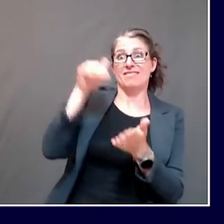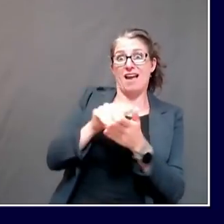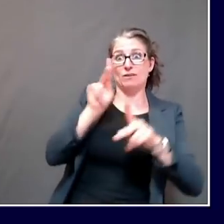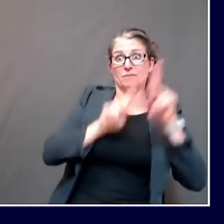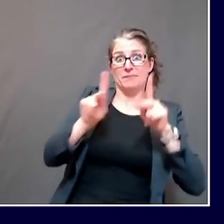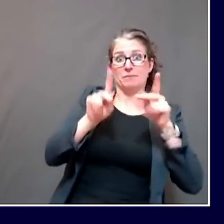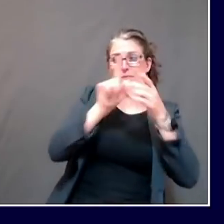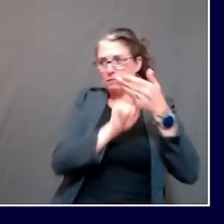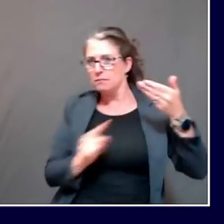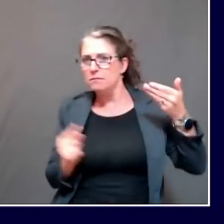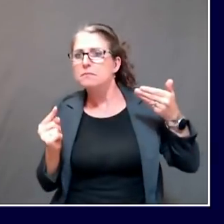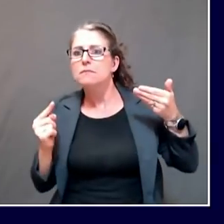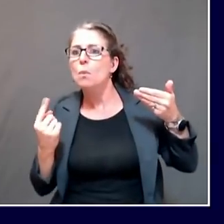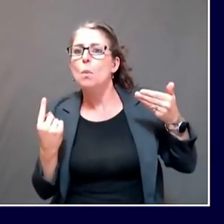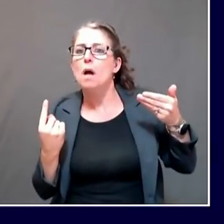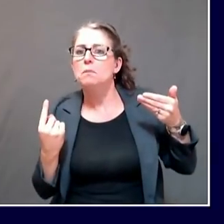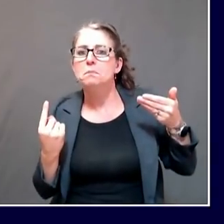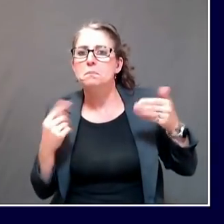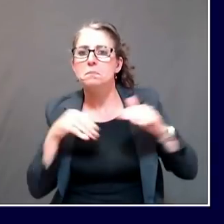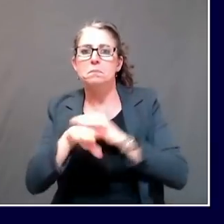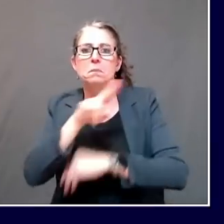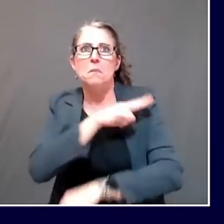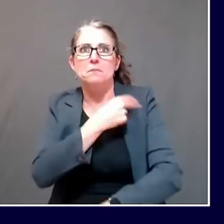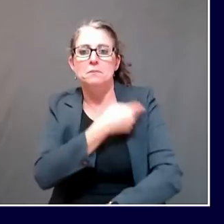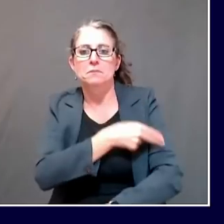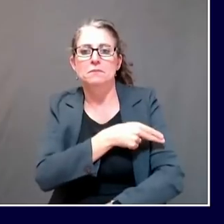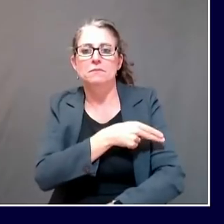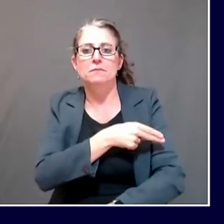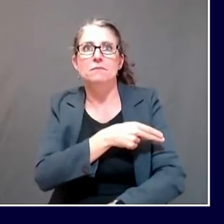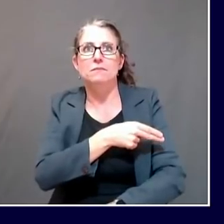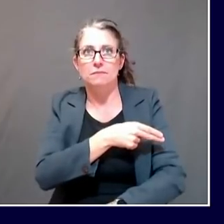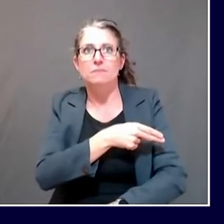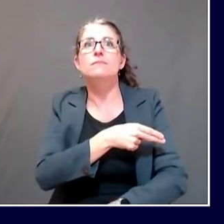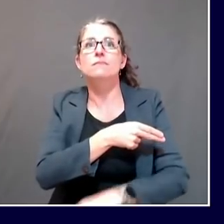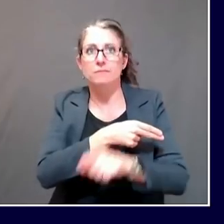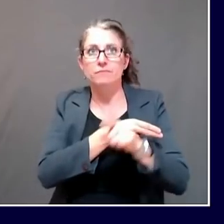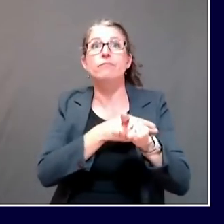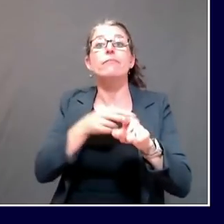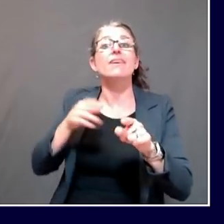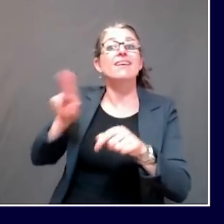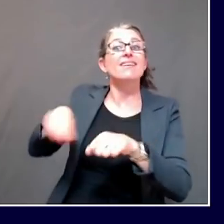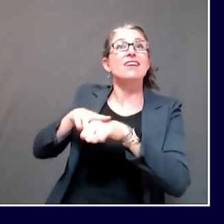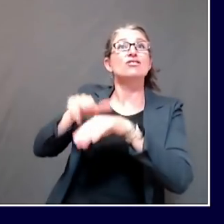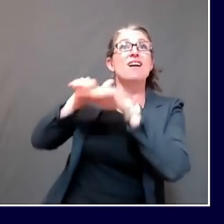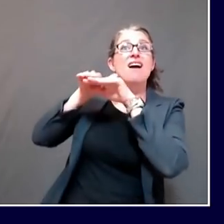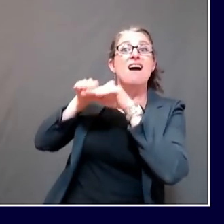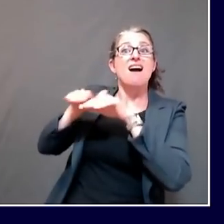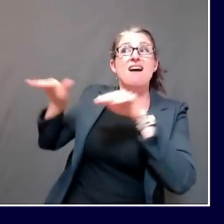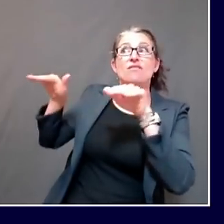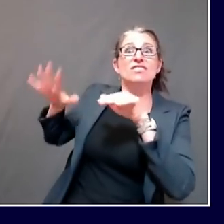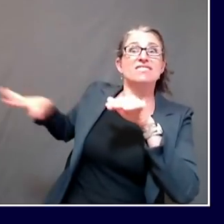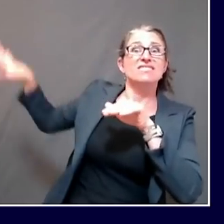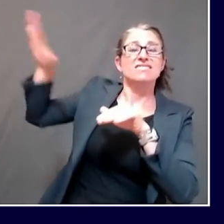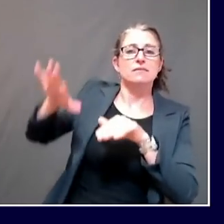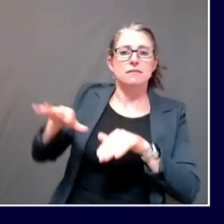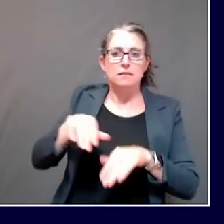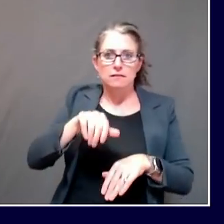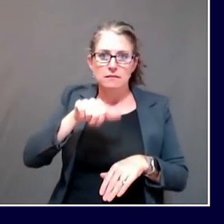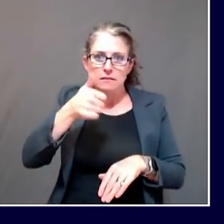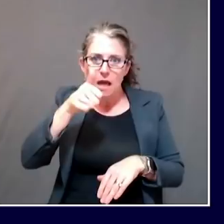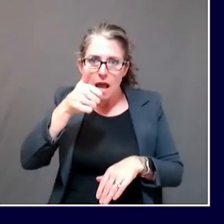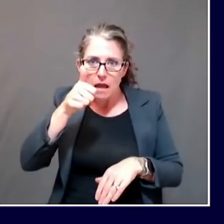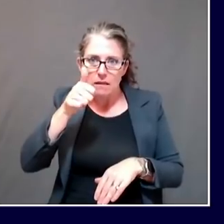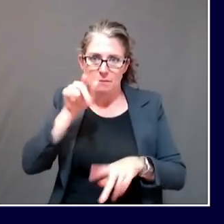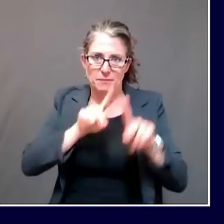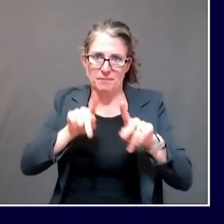right now is approximately 10 per 100,000 for context. Sadly,